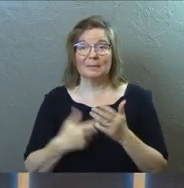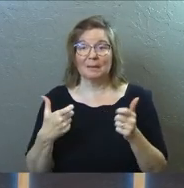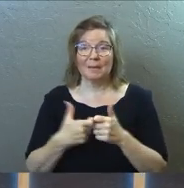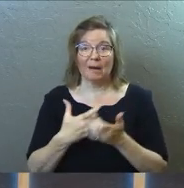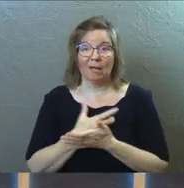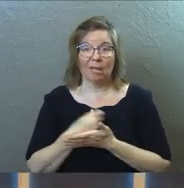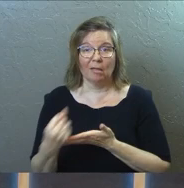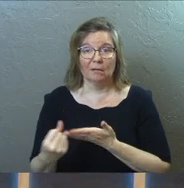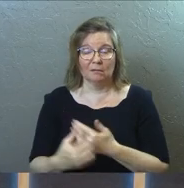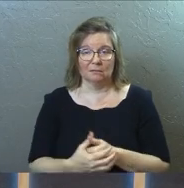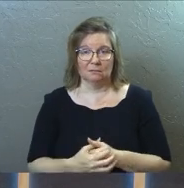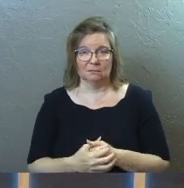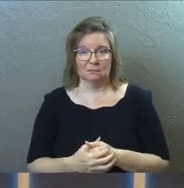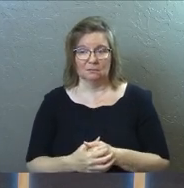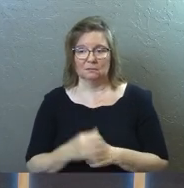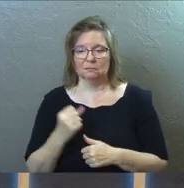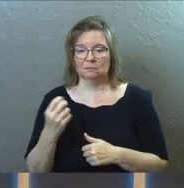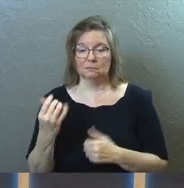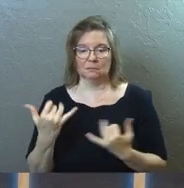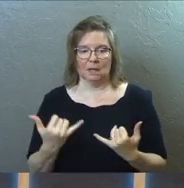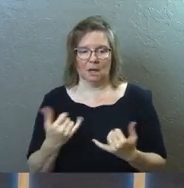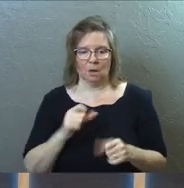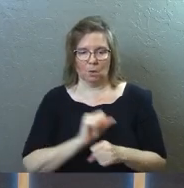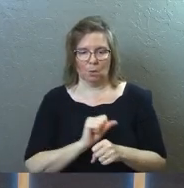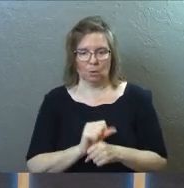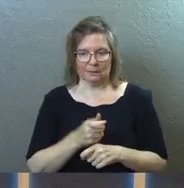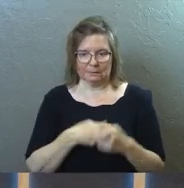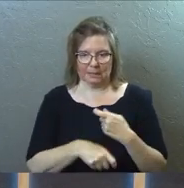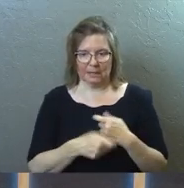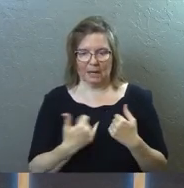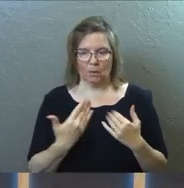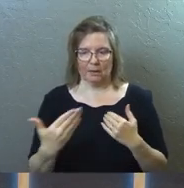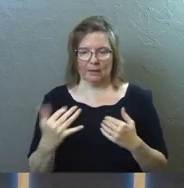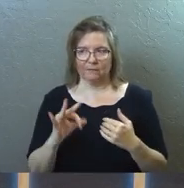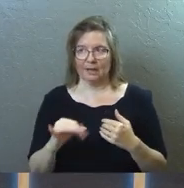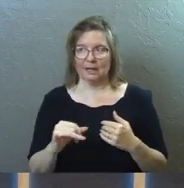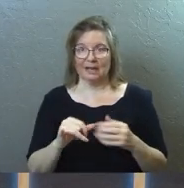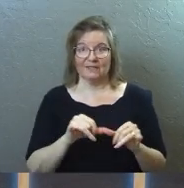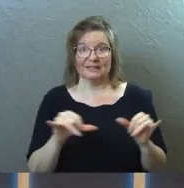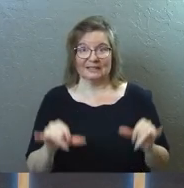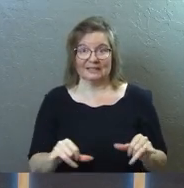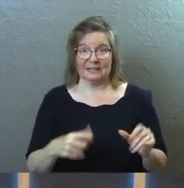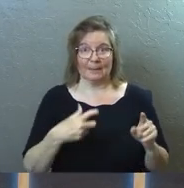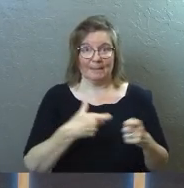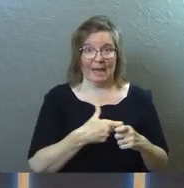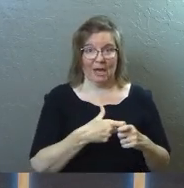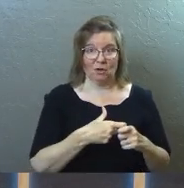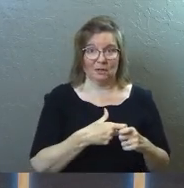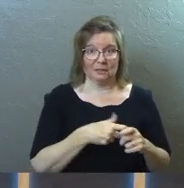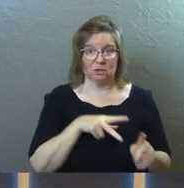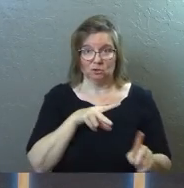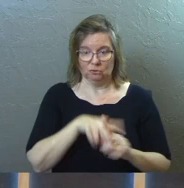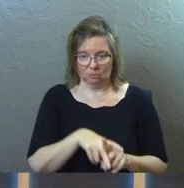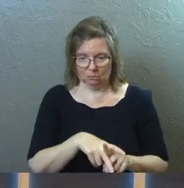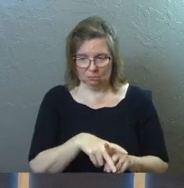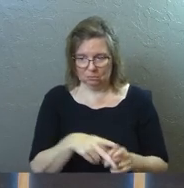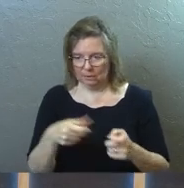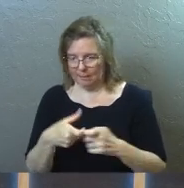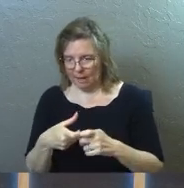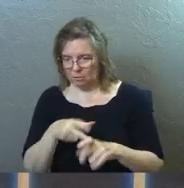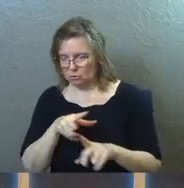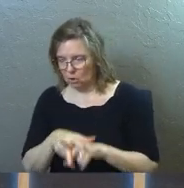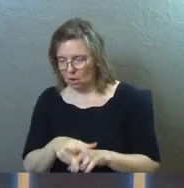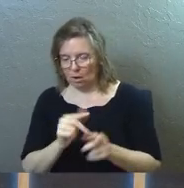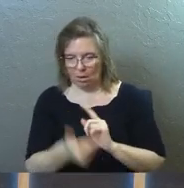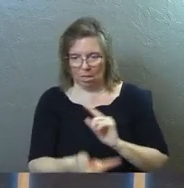batteries go out. And so now I'm working instead this whole thing of like a system of batteries and more batteries. And I'll do some